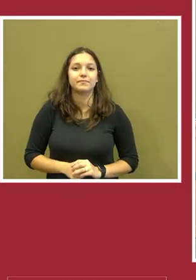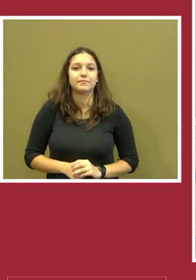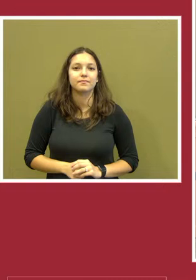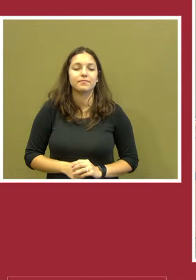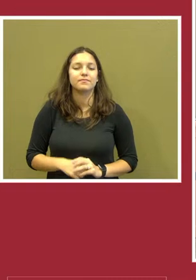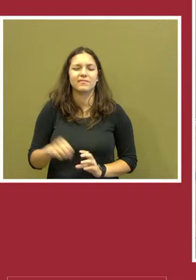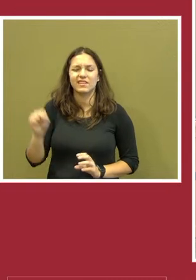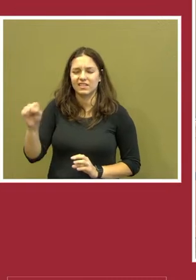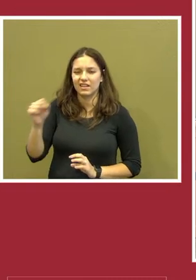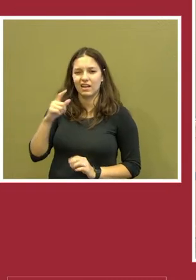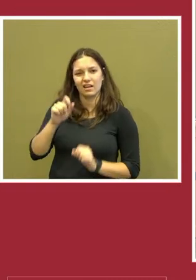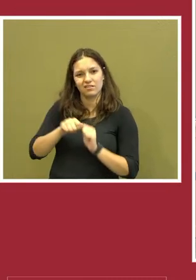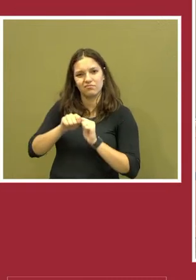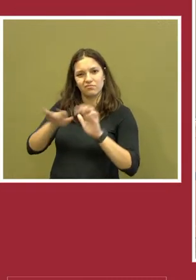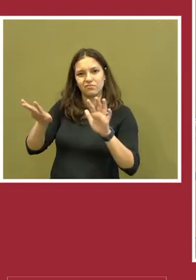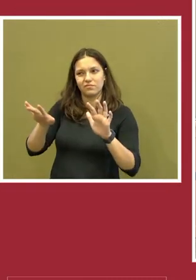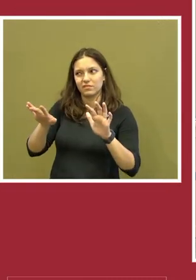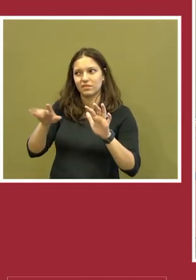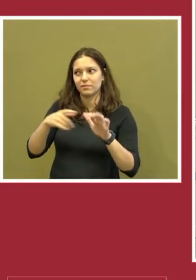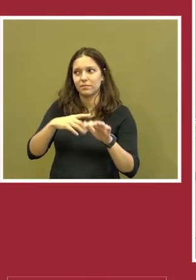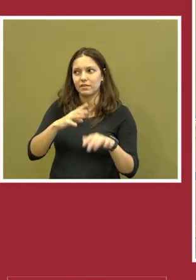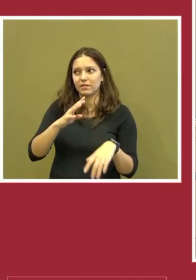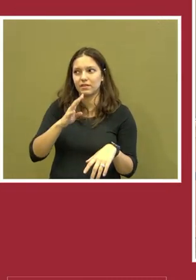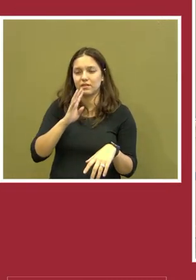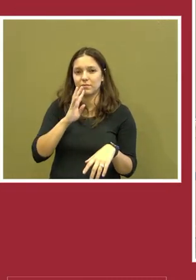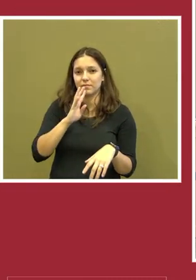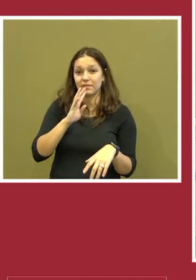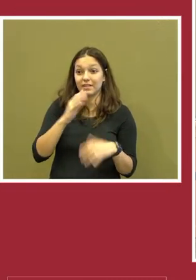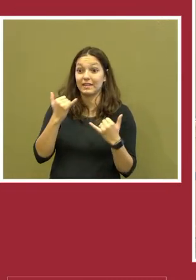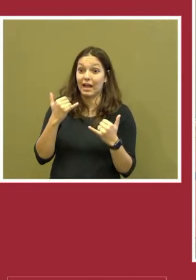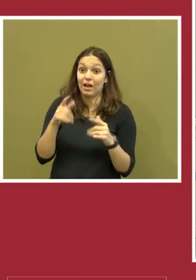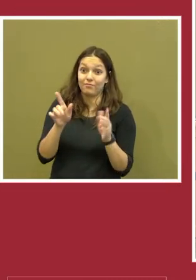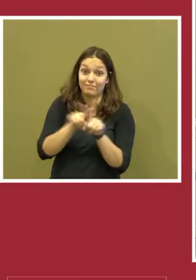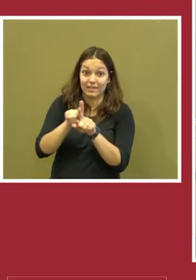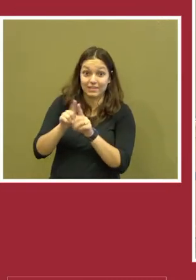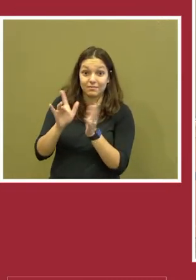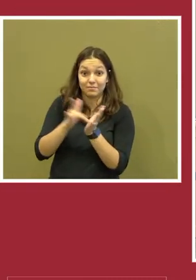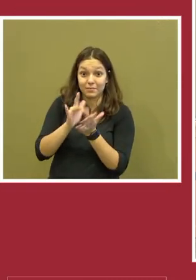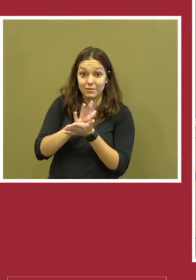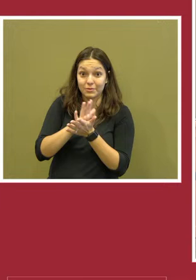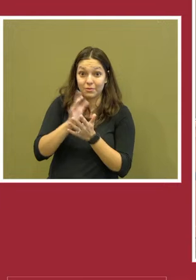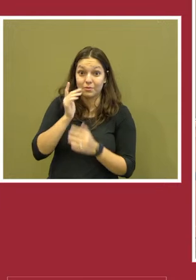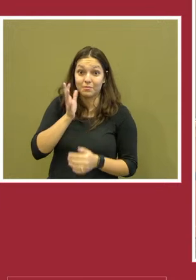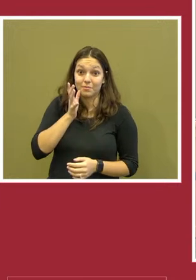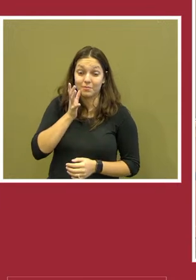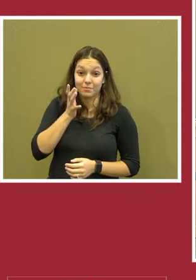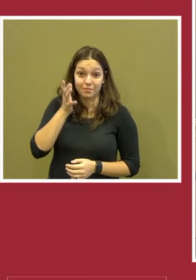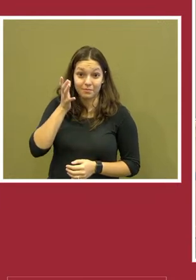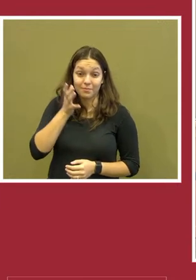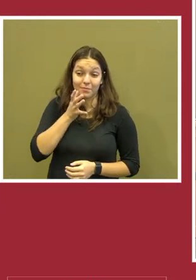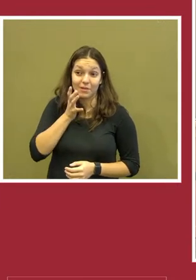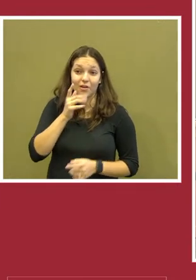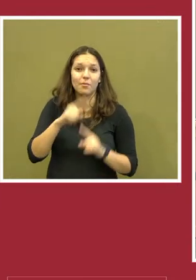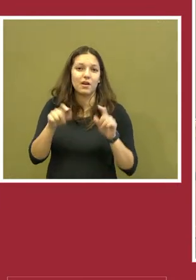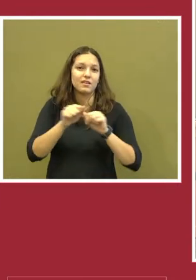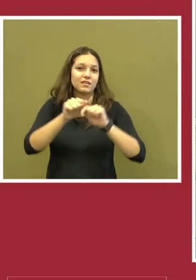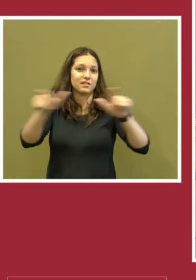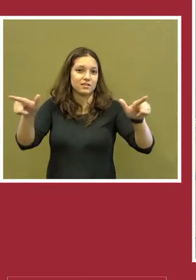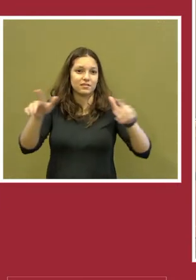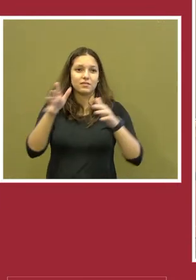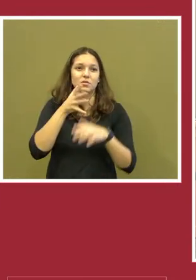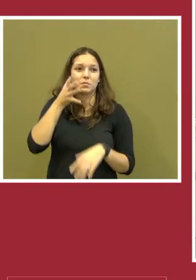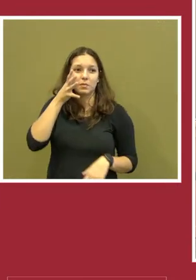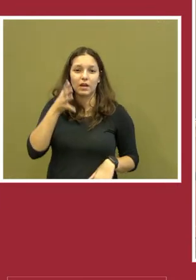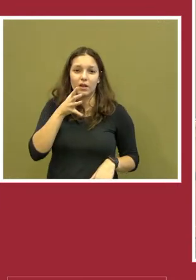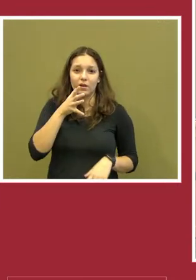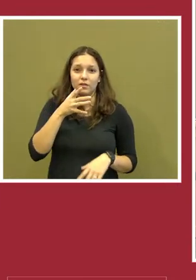Yeah, it went out to middle school. I'm speaking now as also a middle school parent, but it went out to parents that their middle schoolers